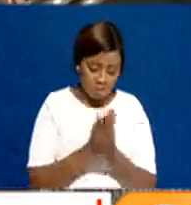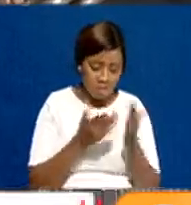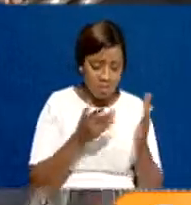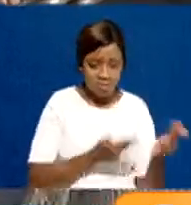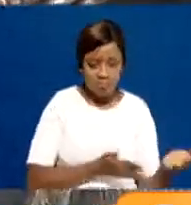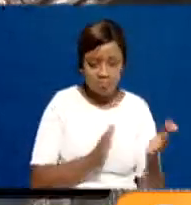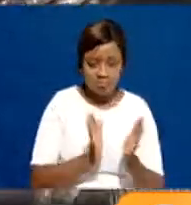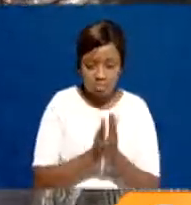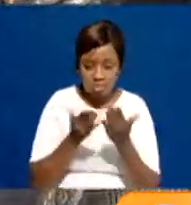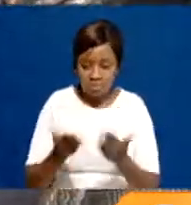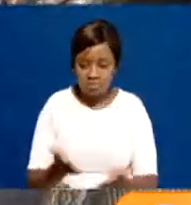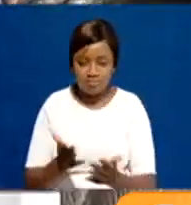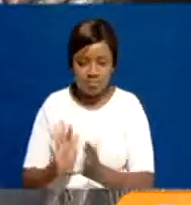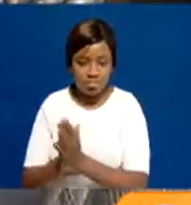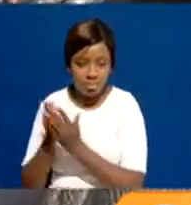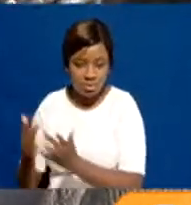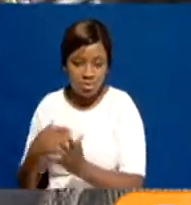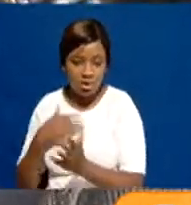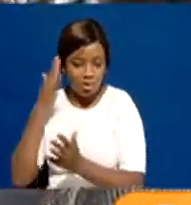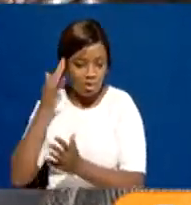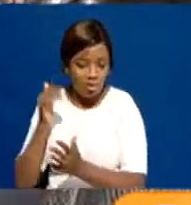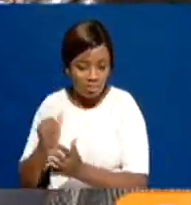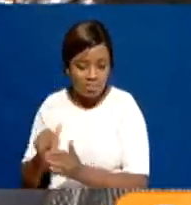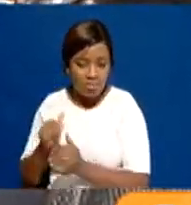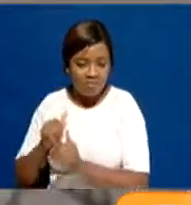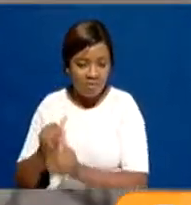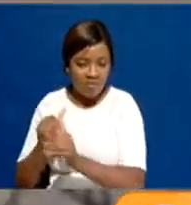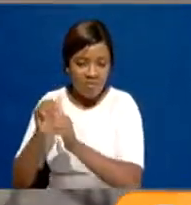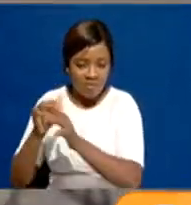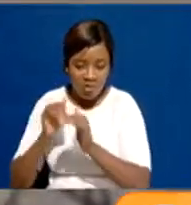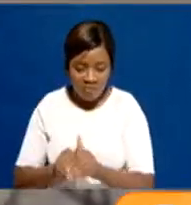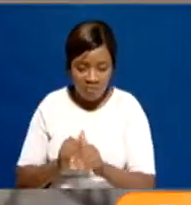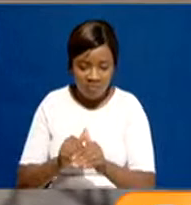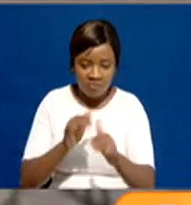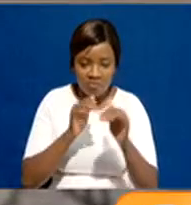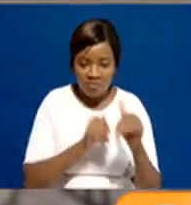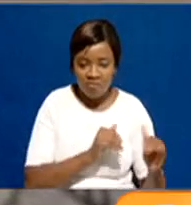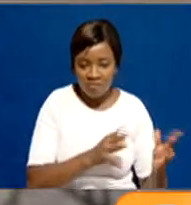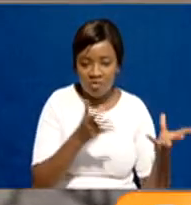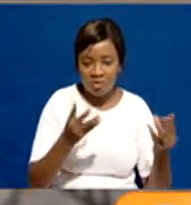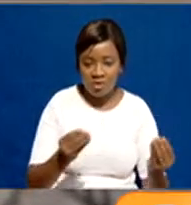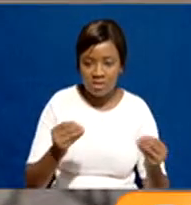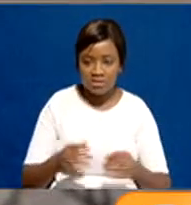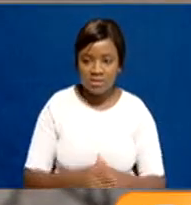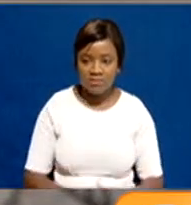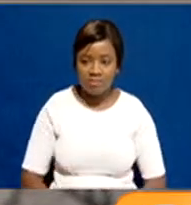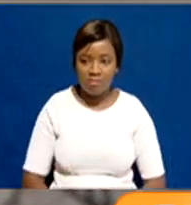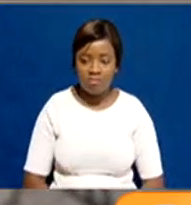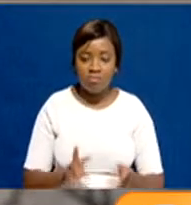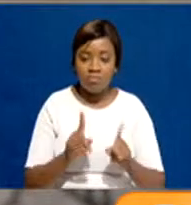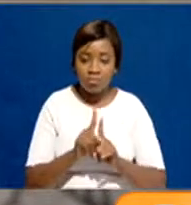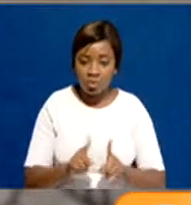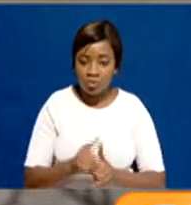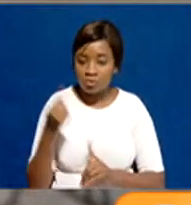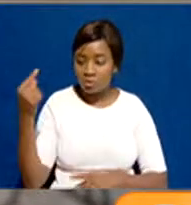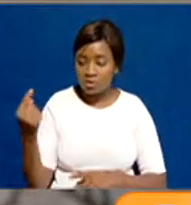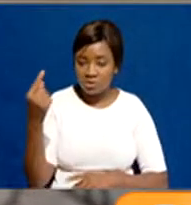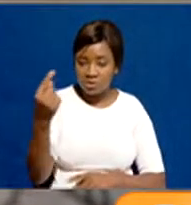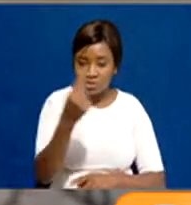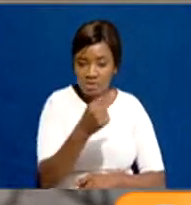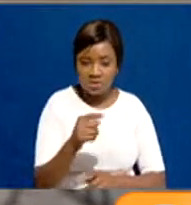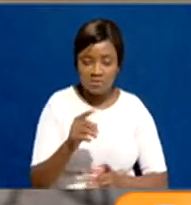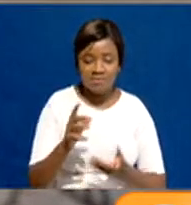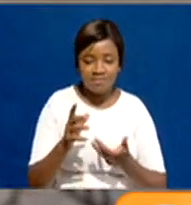a rhino by name. The notch patterns are done by country, so each country has their unique